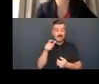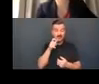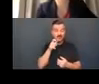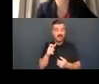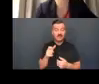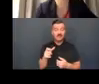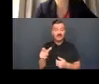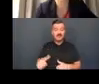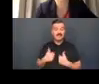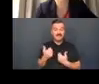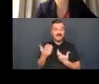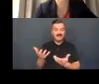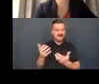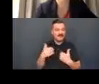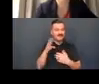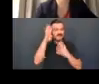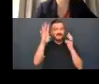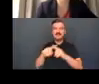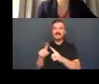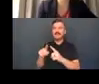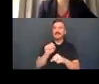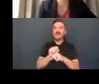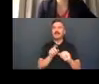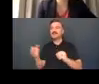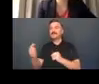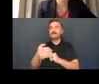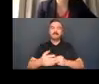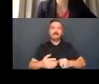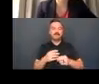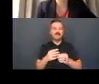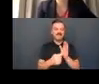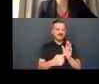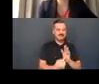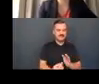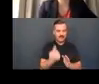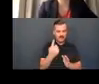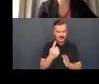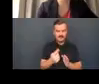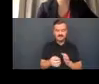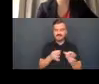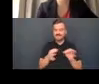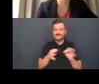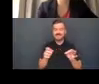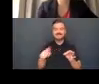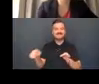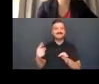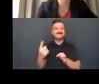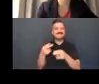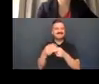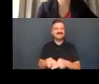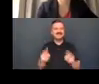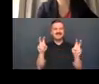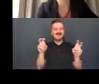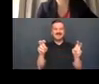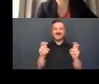creative workarounds. For example, one participant described the local practice of acquiring home